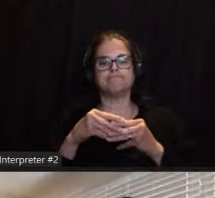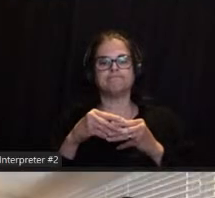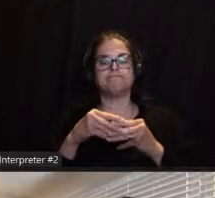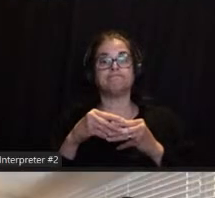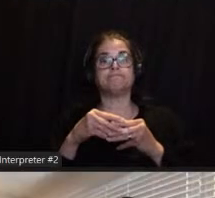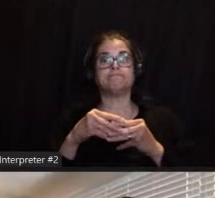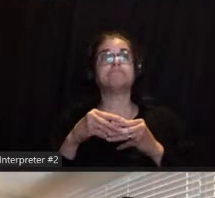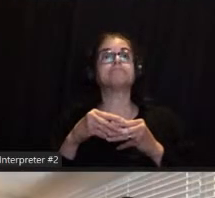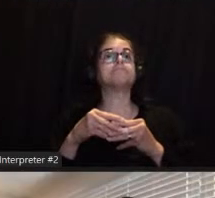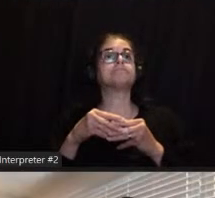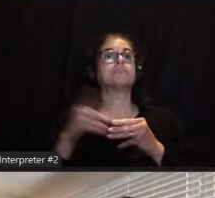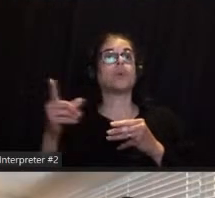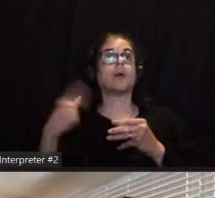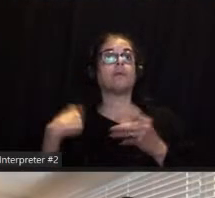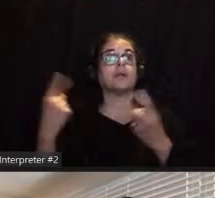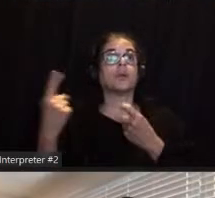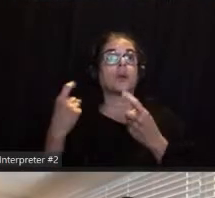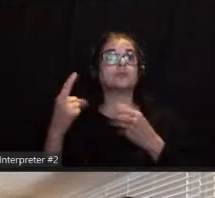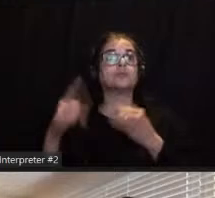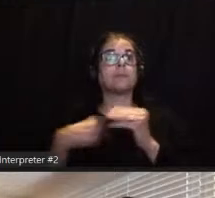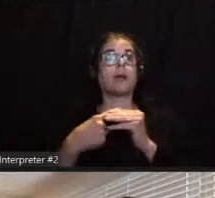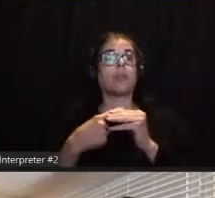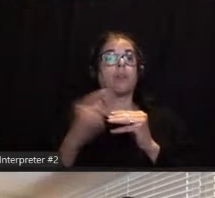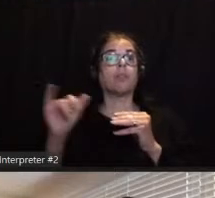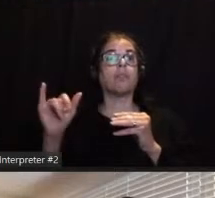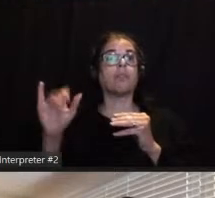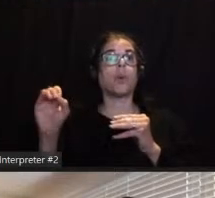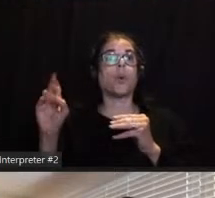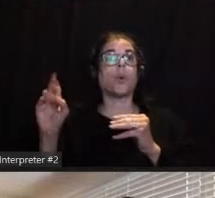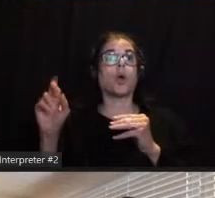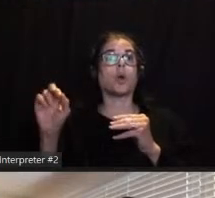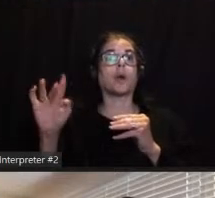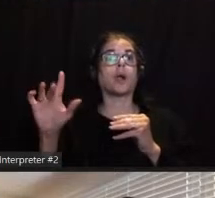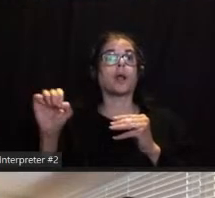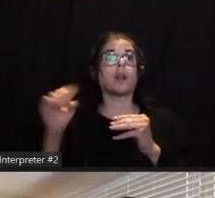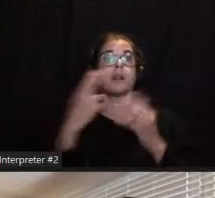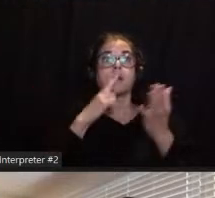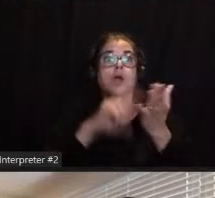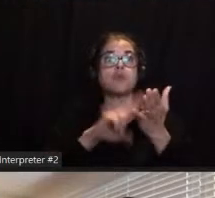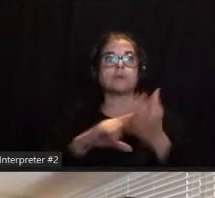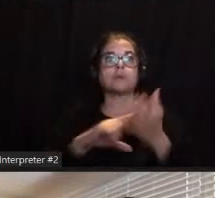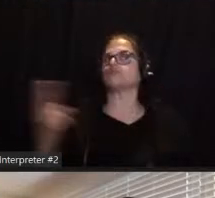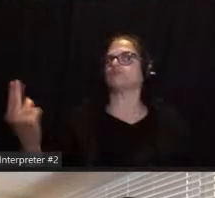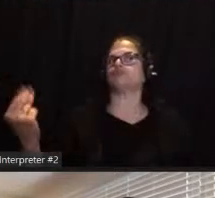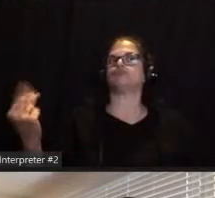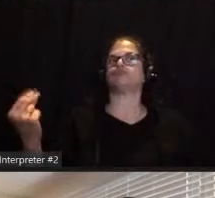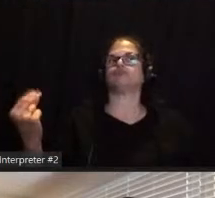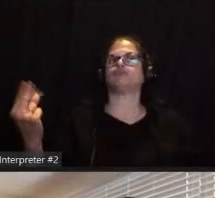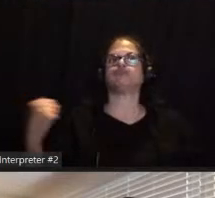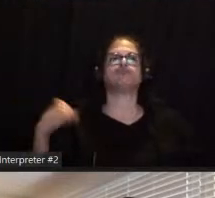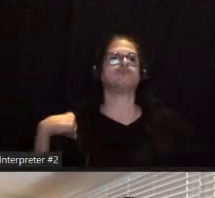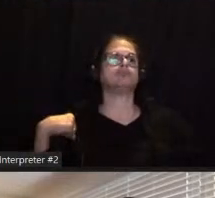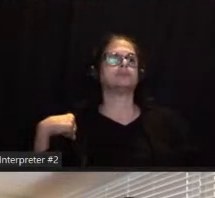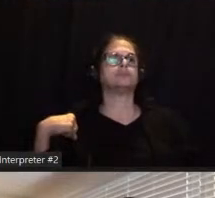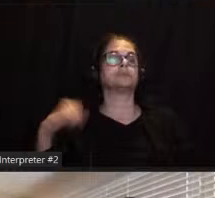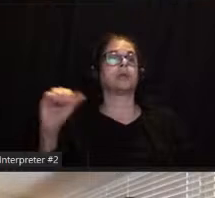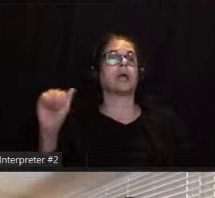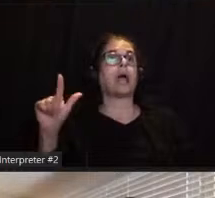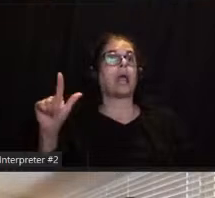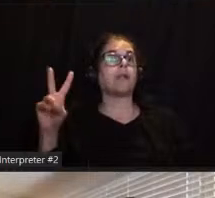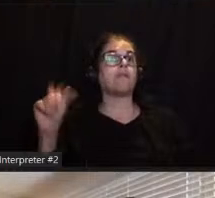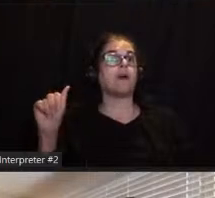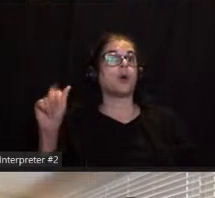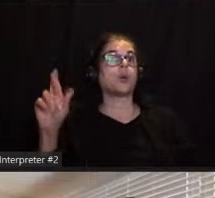Chairman Silva, you have any questions on the Oracle contract? No, I don't have any questions. All right. Director Alvarez-Ales?